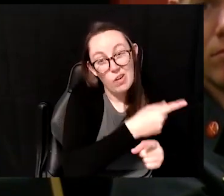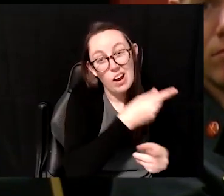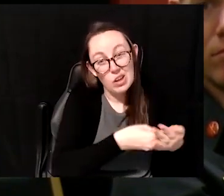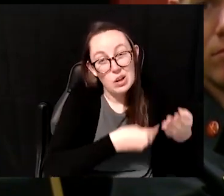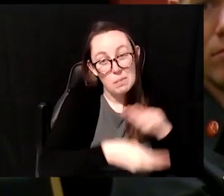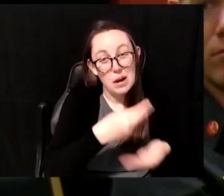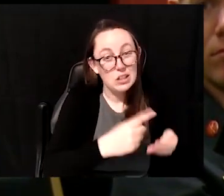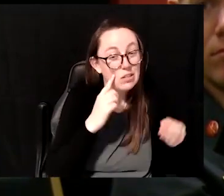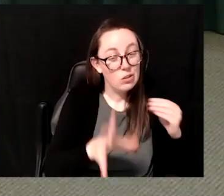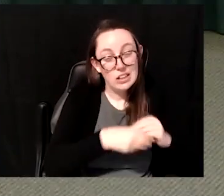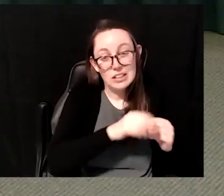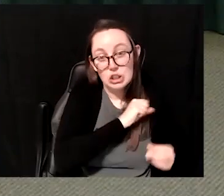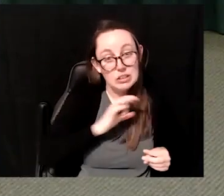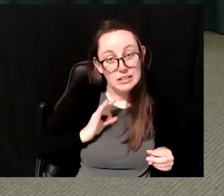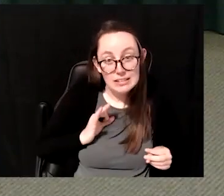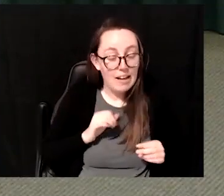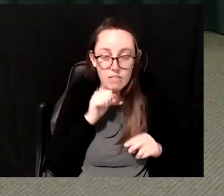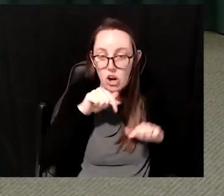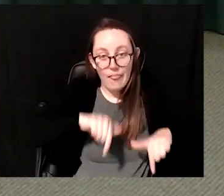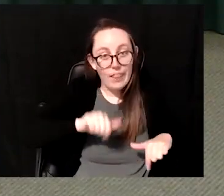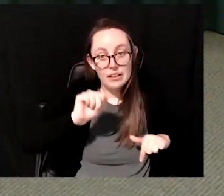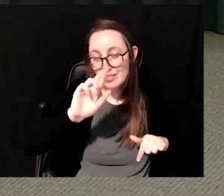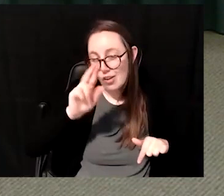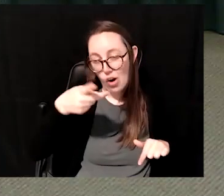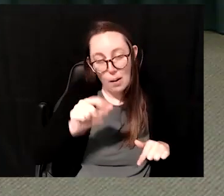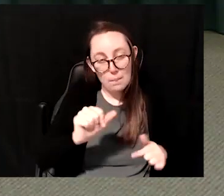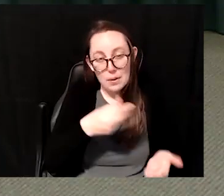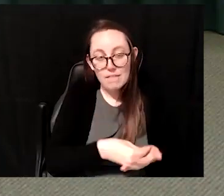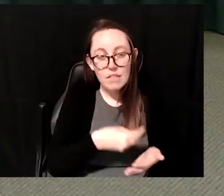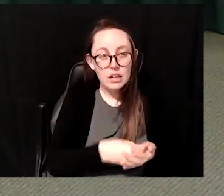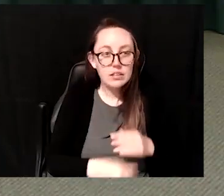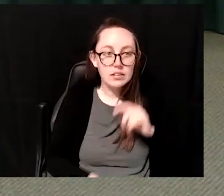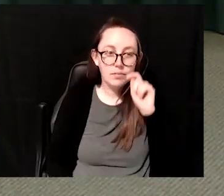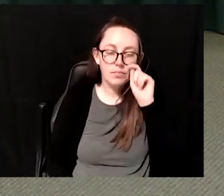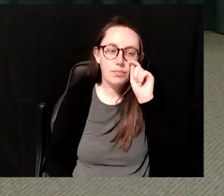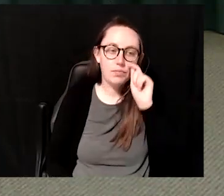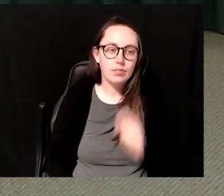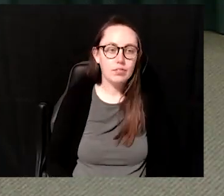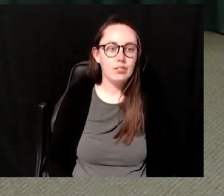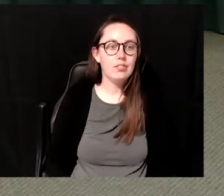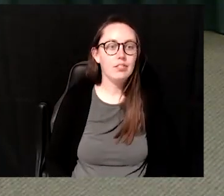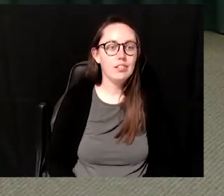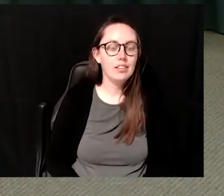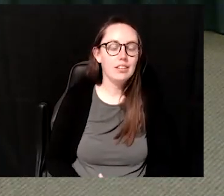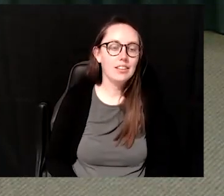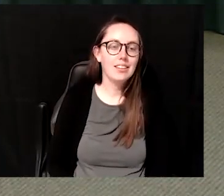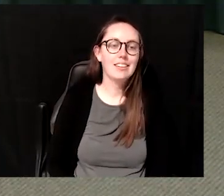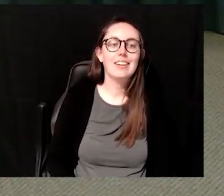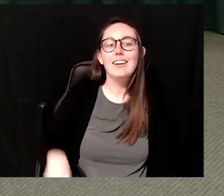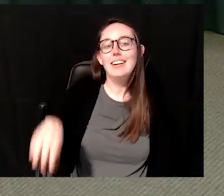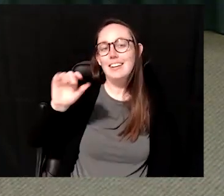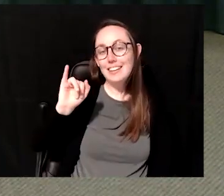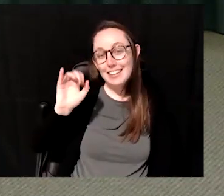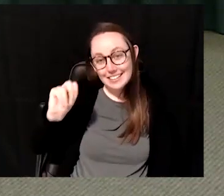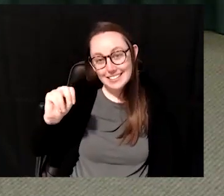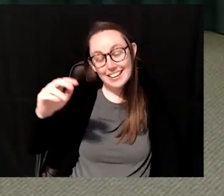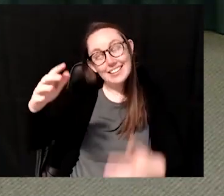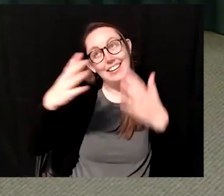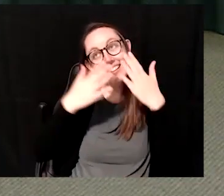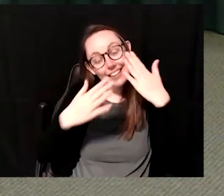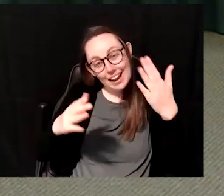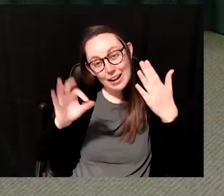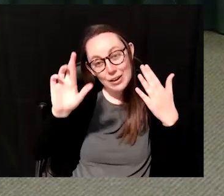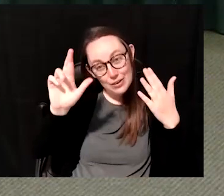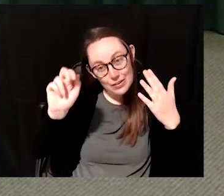firefighters thank you thank you very much for that Franz and I would say that that's one of the issues with making the motion at the very beginning is that I think the board